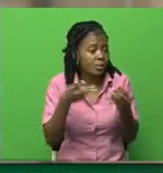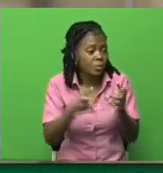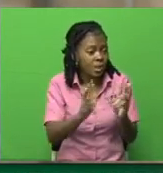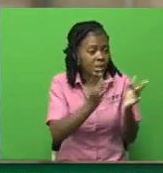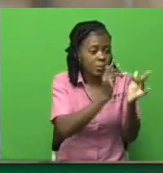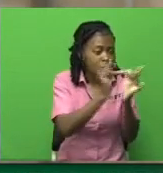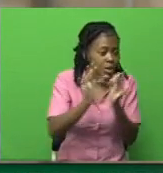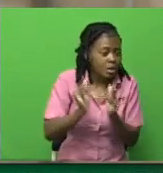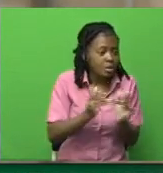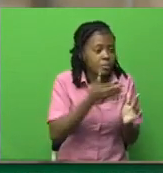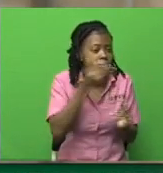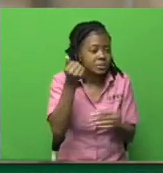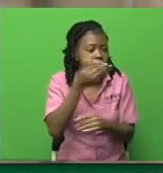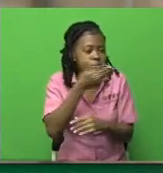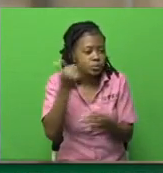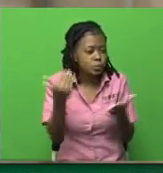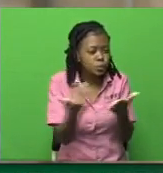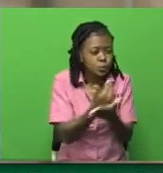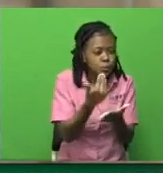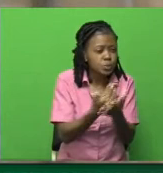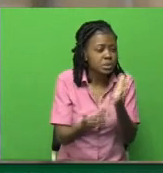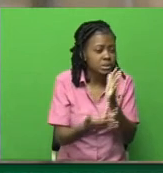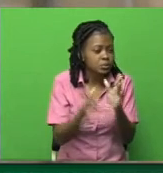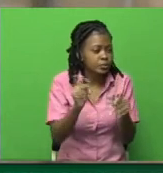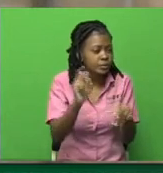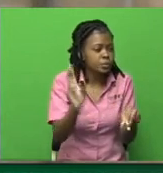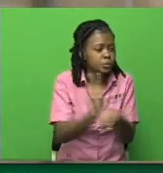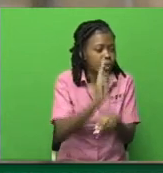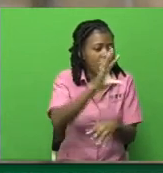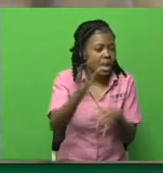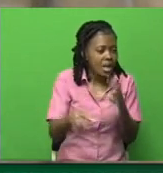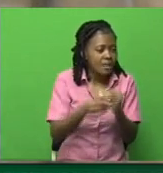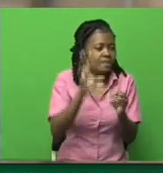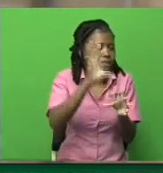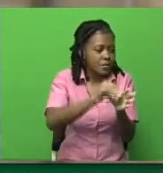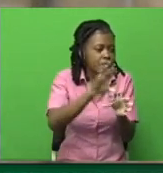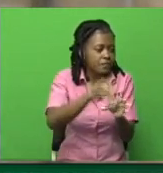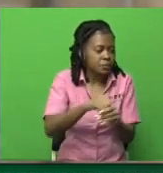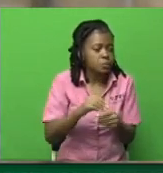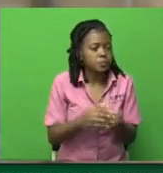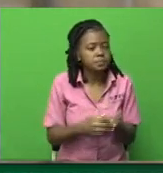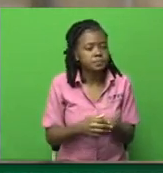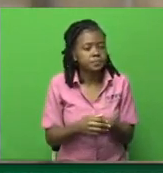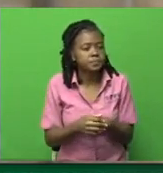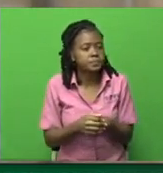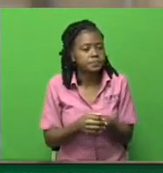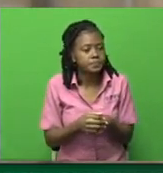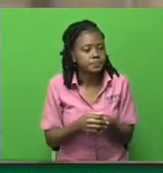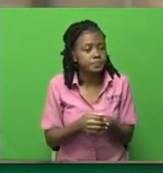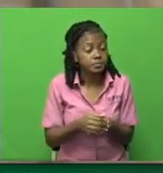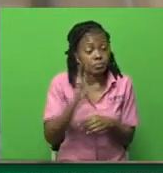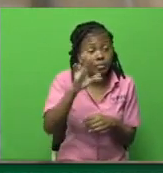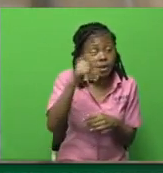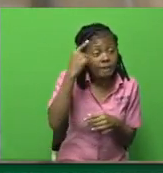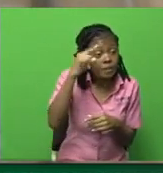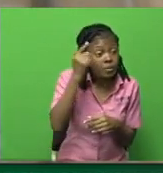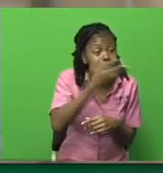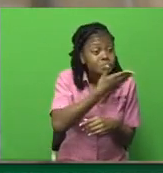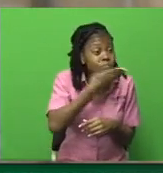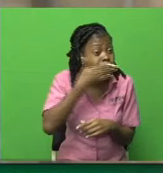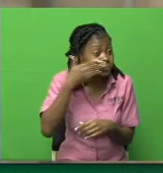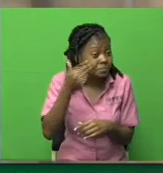adoption of Digital Services and capabilities as they digitize their grids infrastructure